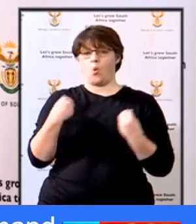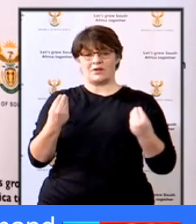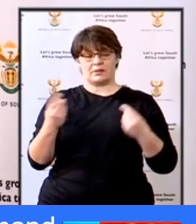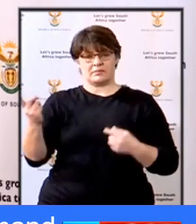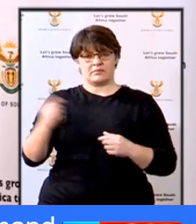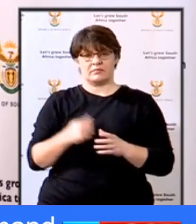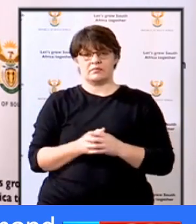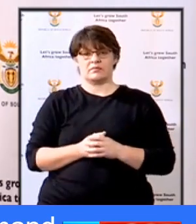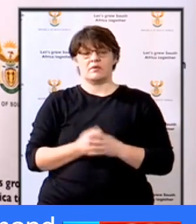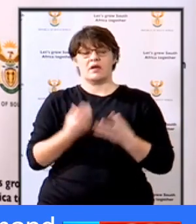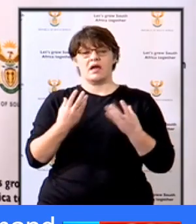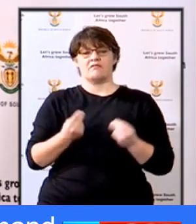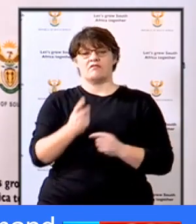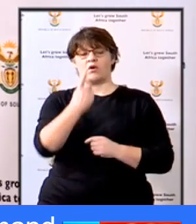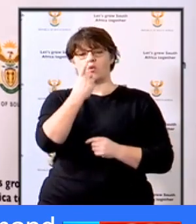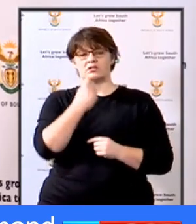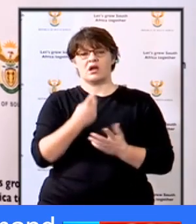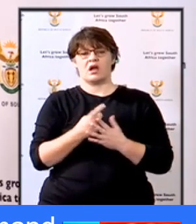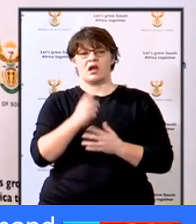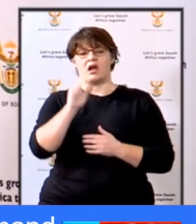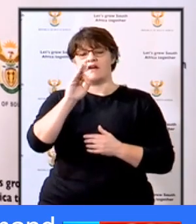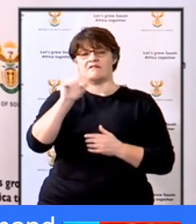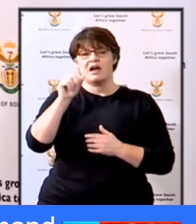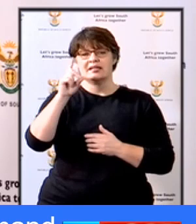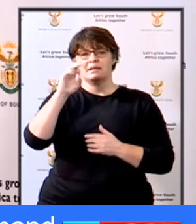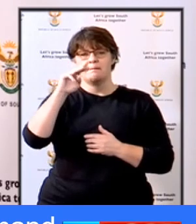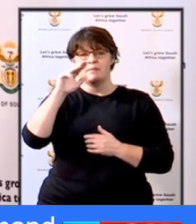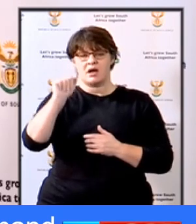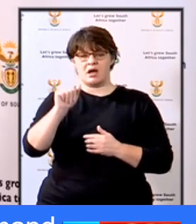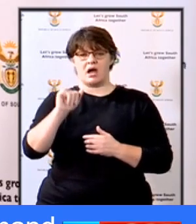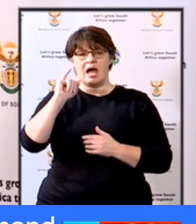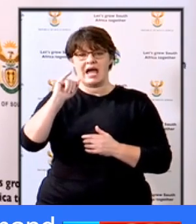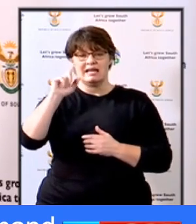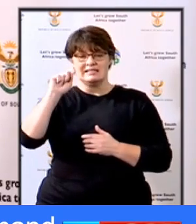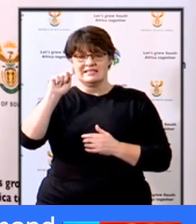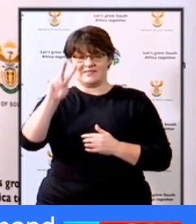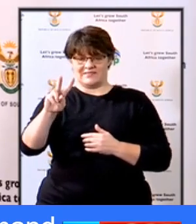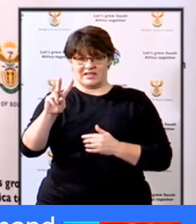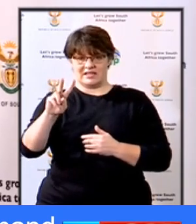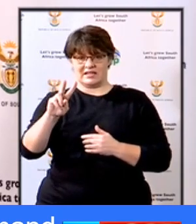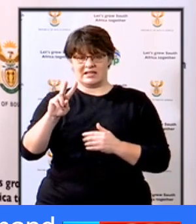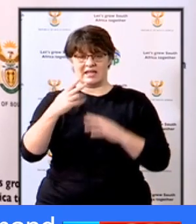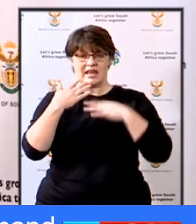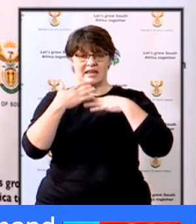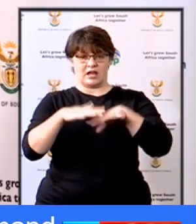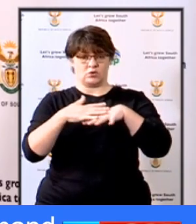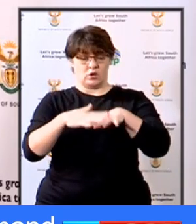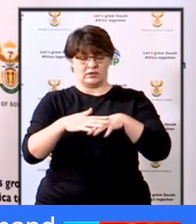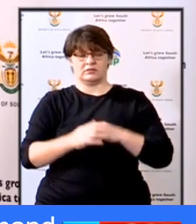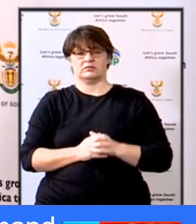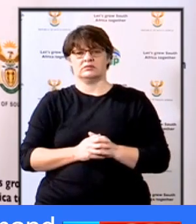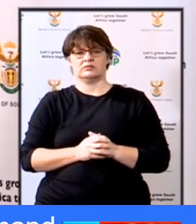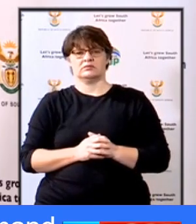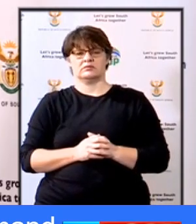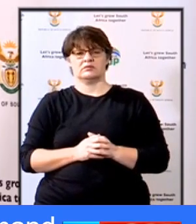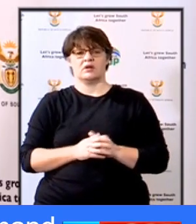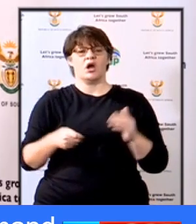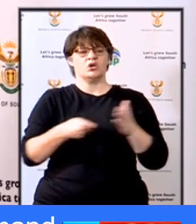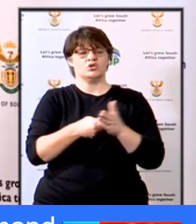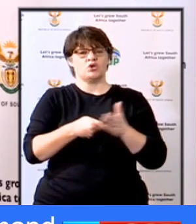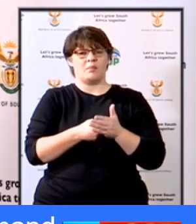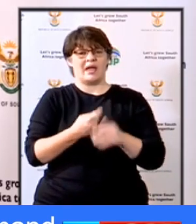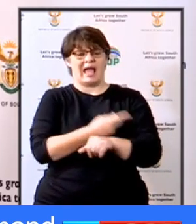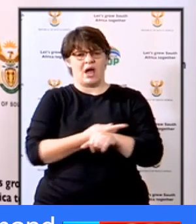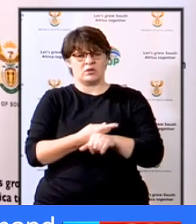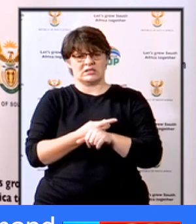We have a question from Fadima from ITV Networks, and her question is, Minister, shopping aisles are very